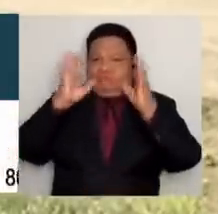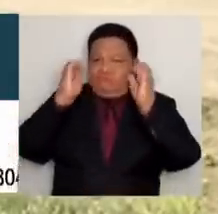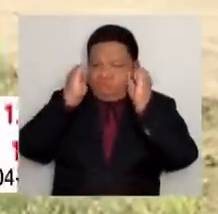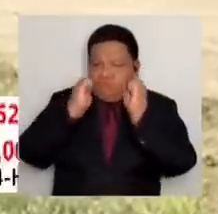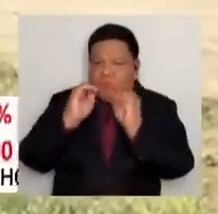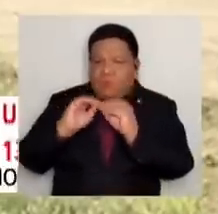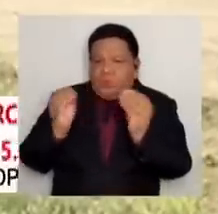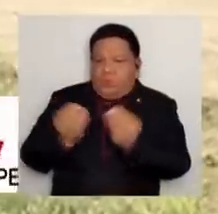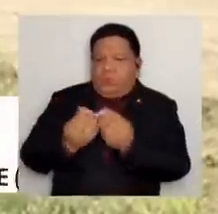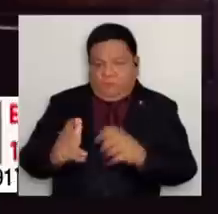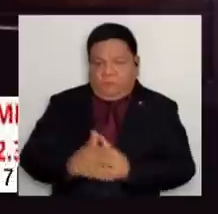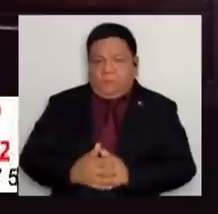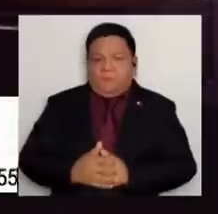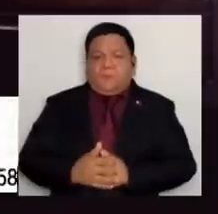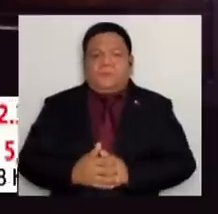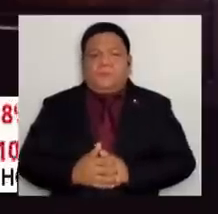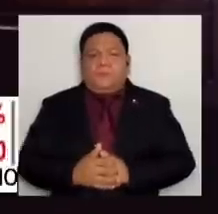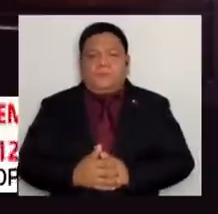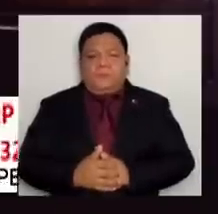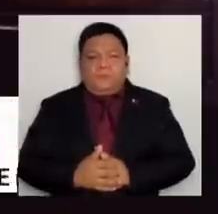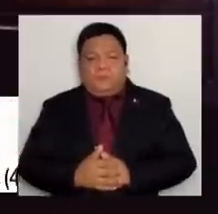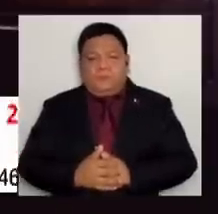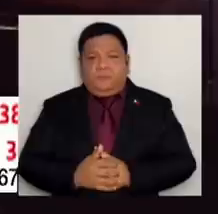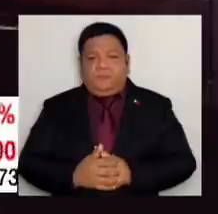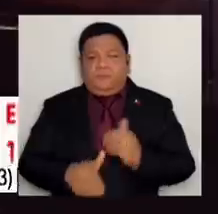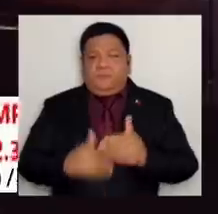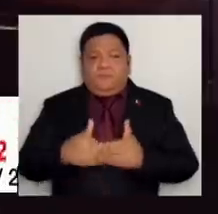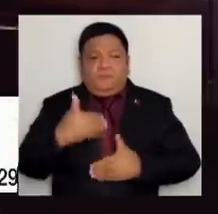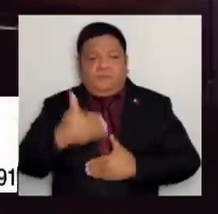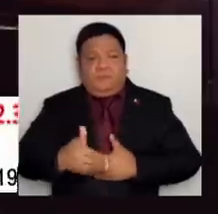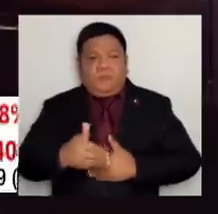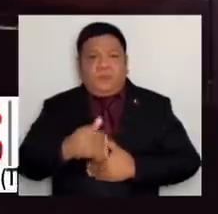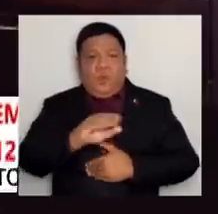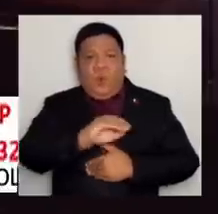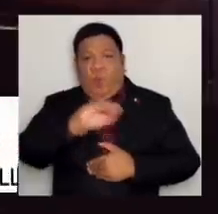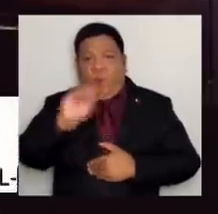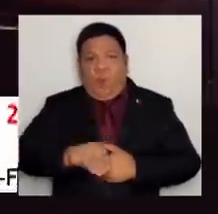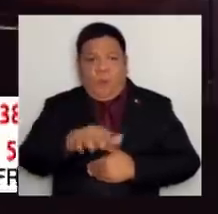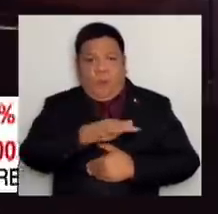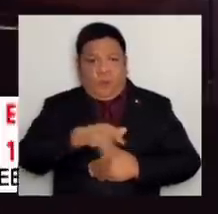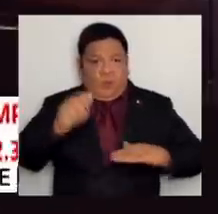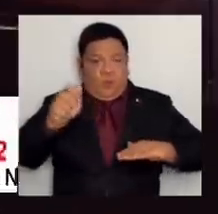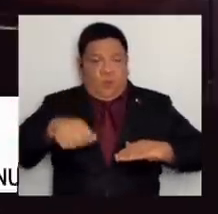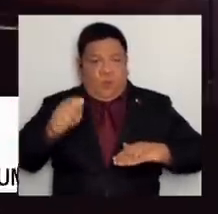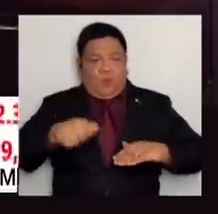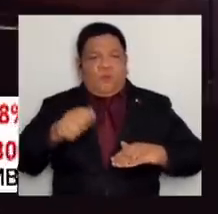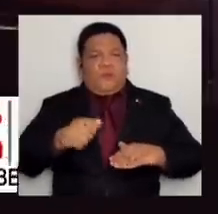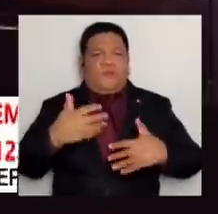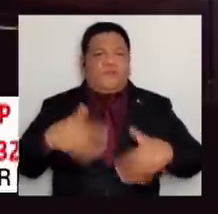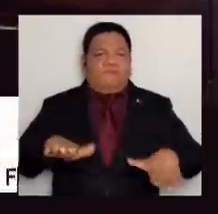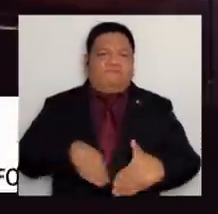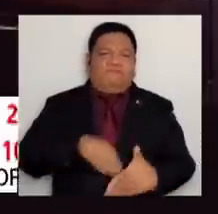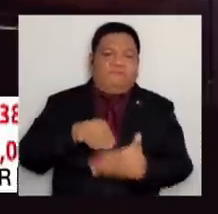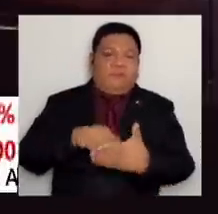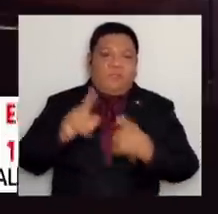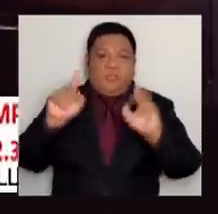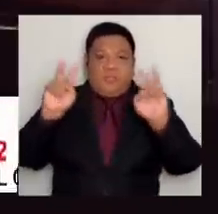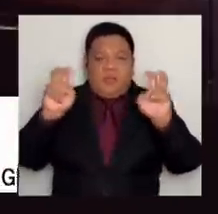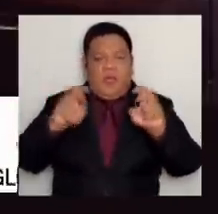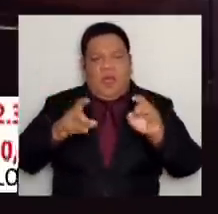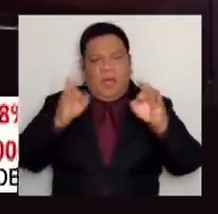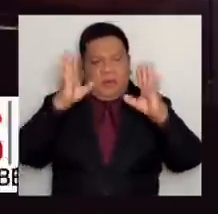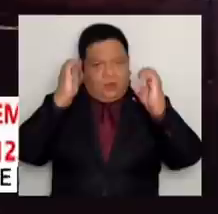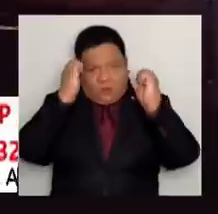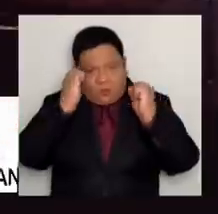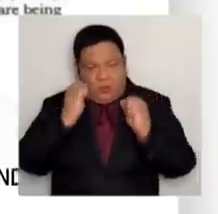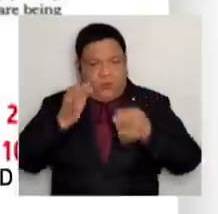year. A court in Olongapo City junks the first known anti-terrorism case in the Philippines. The